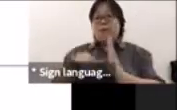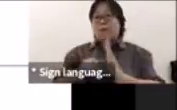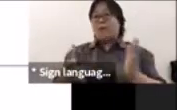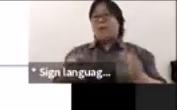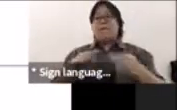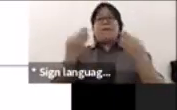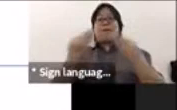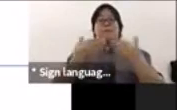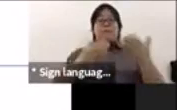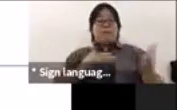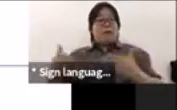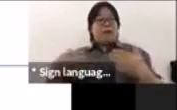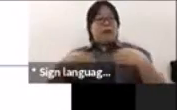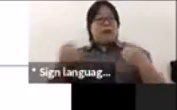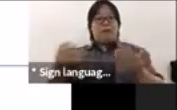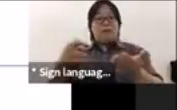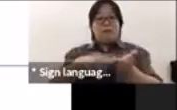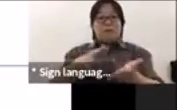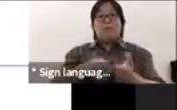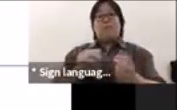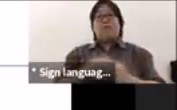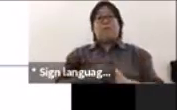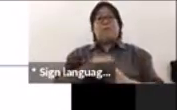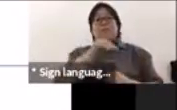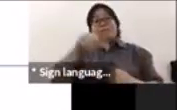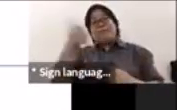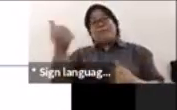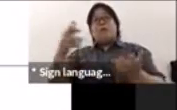and some policy related to reproductive health.